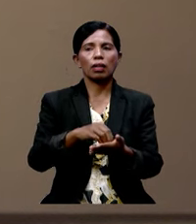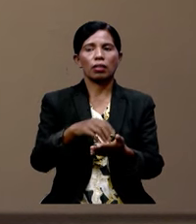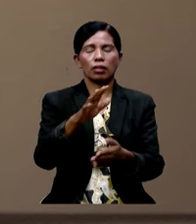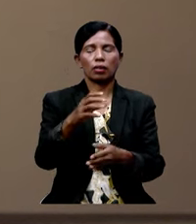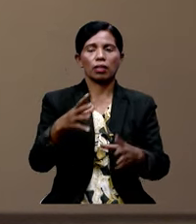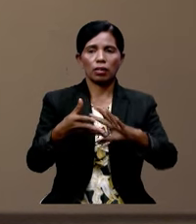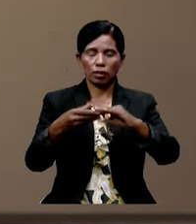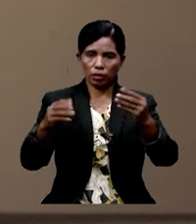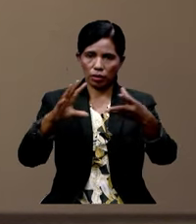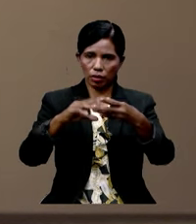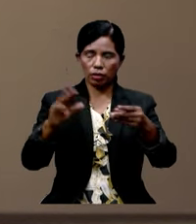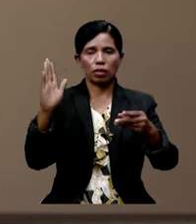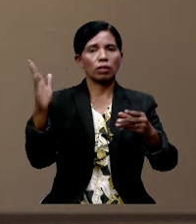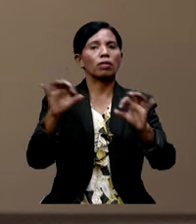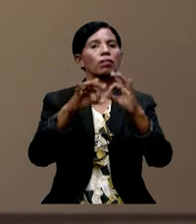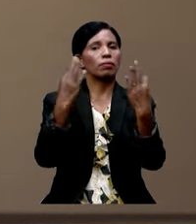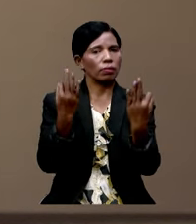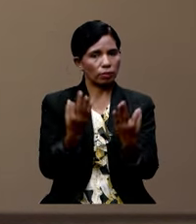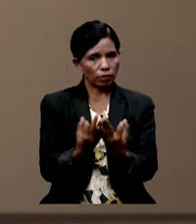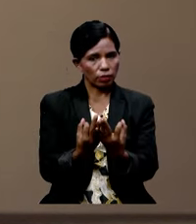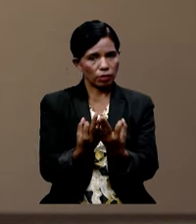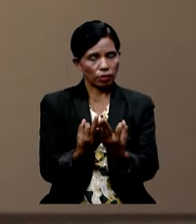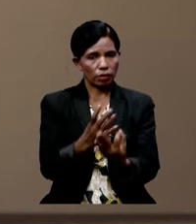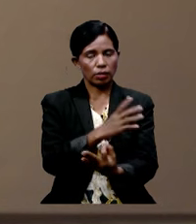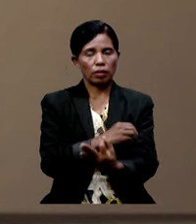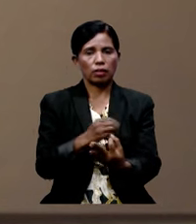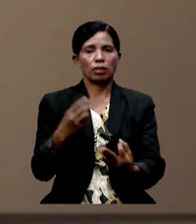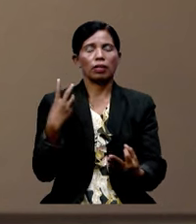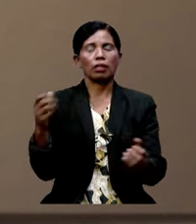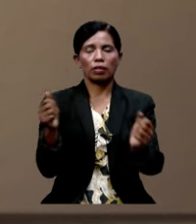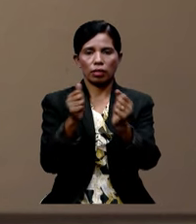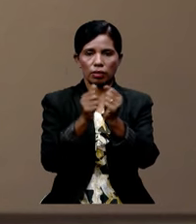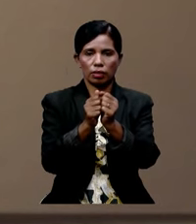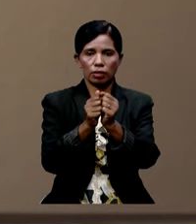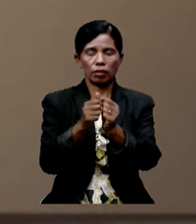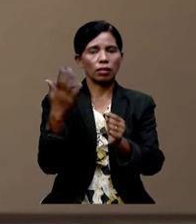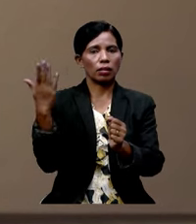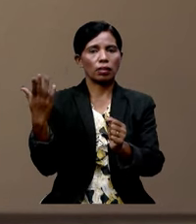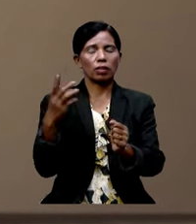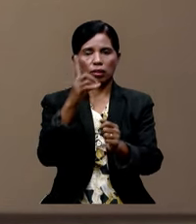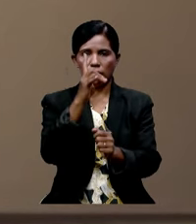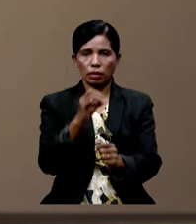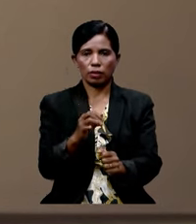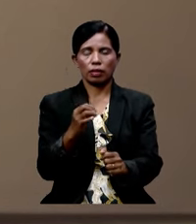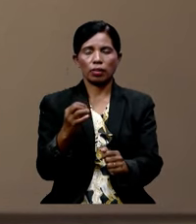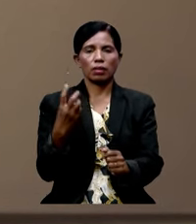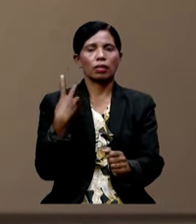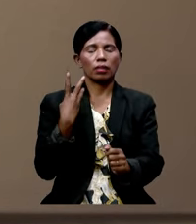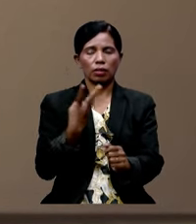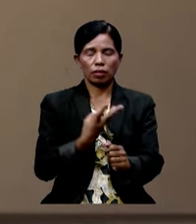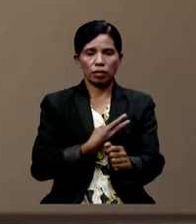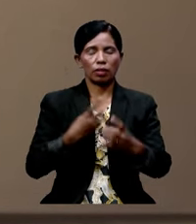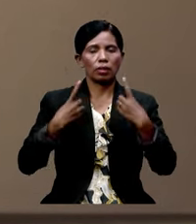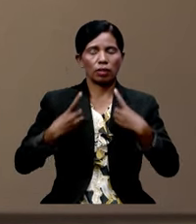history, a familiar history, I would say, which innerves the inner and deep identity of